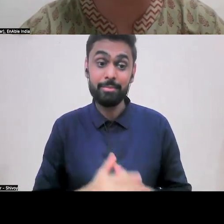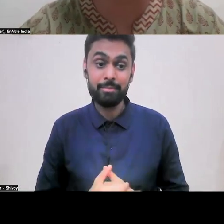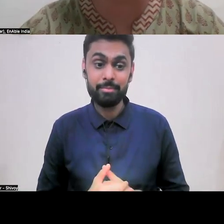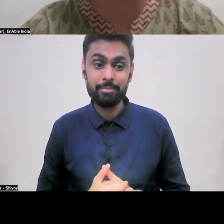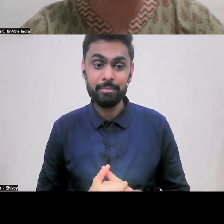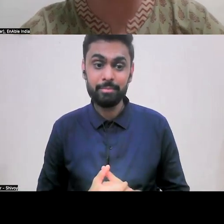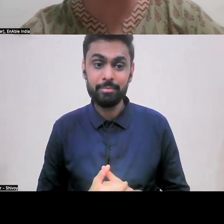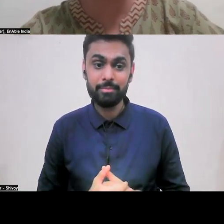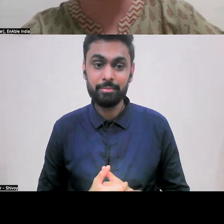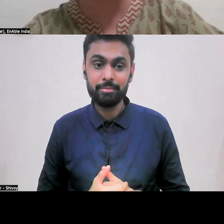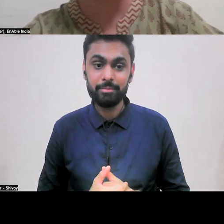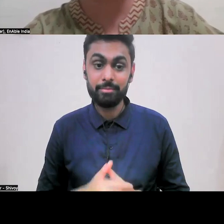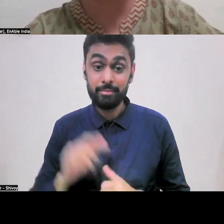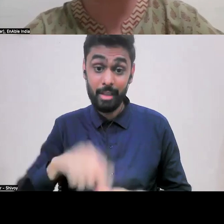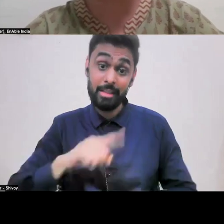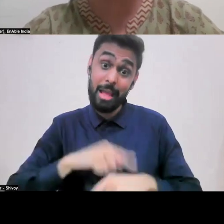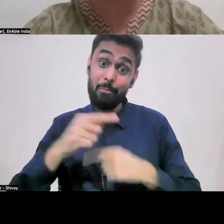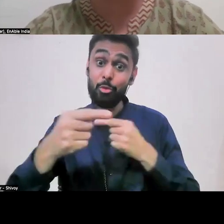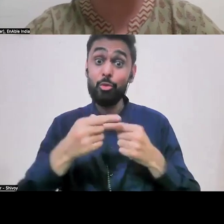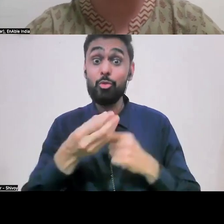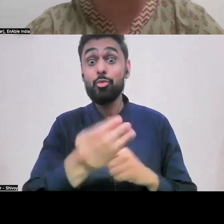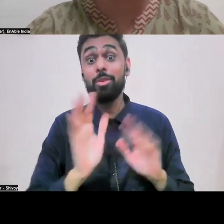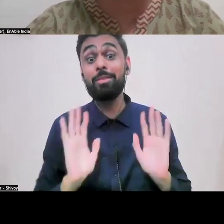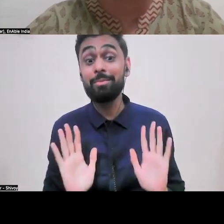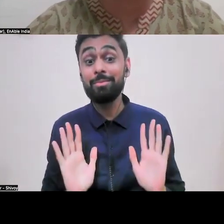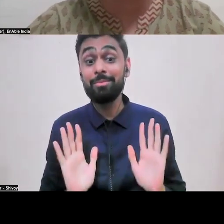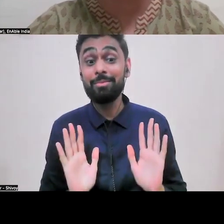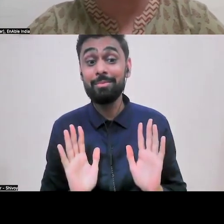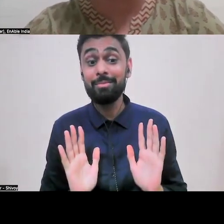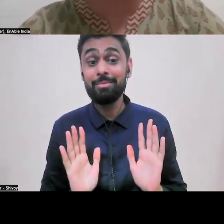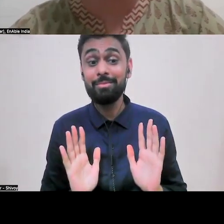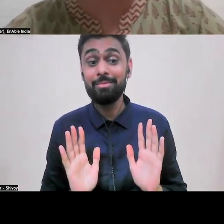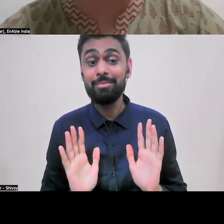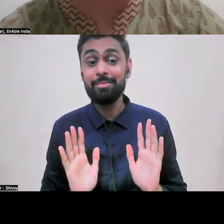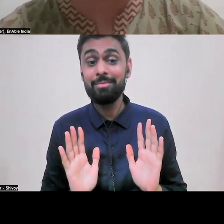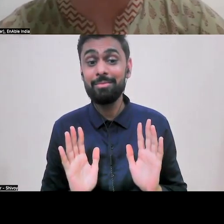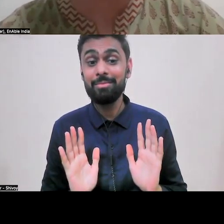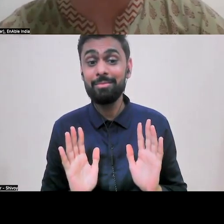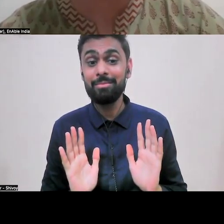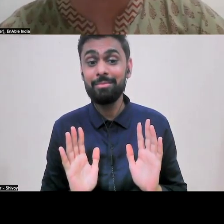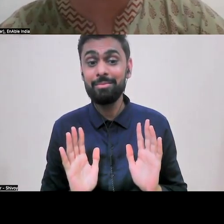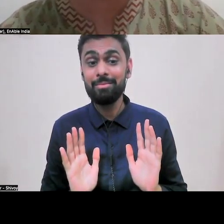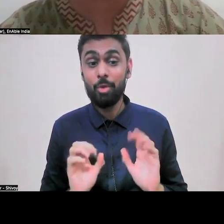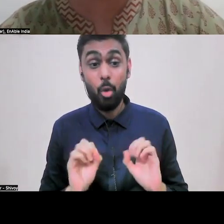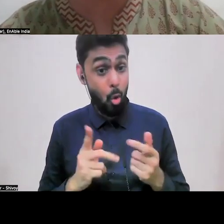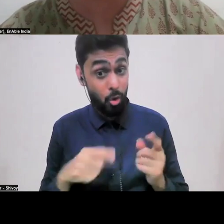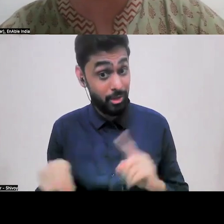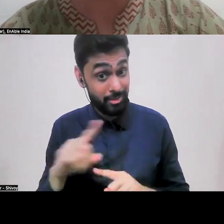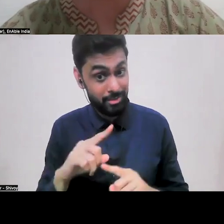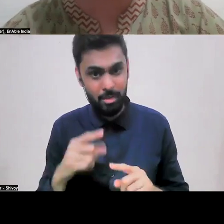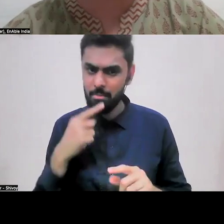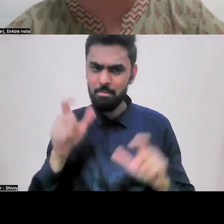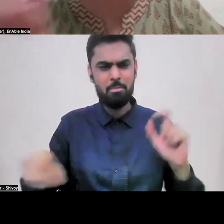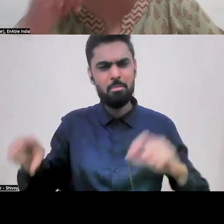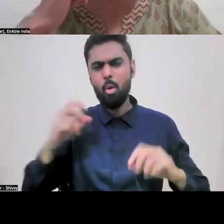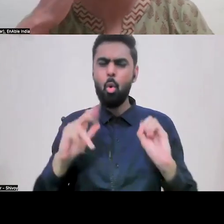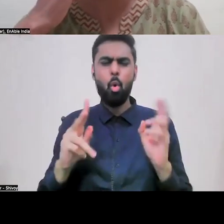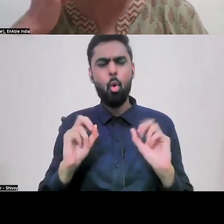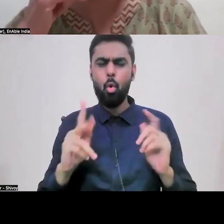but lesser time. Okay. Okay. Okay. Okay.